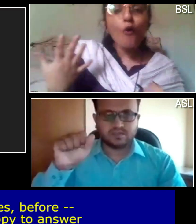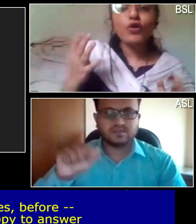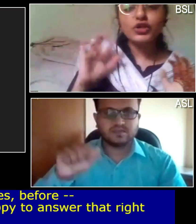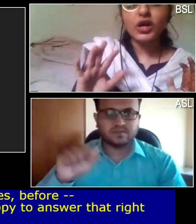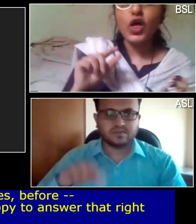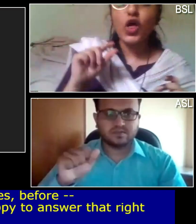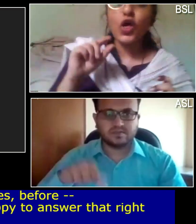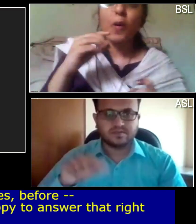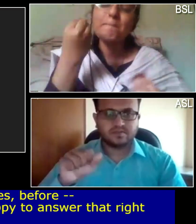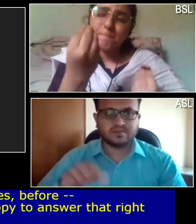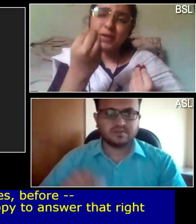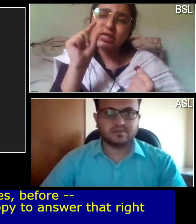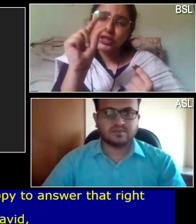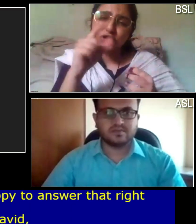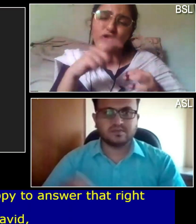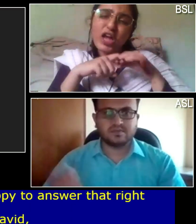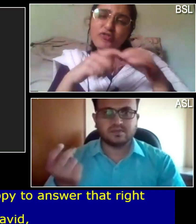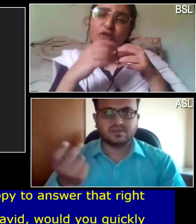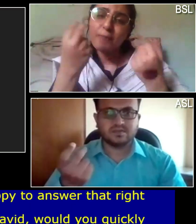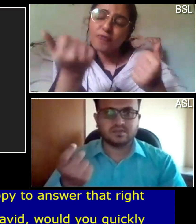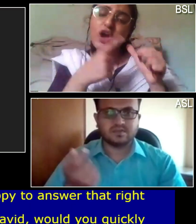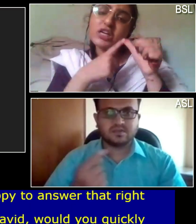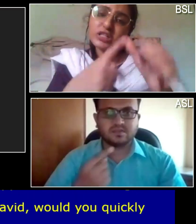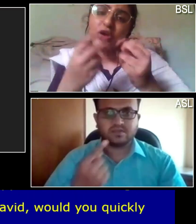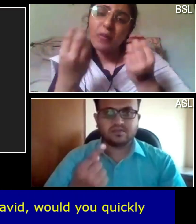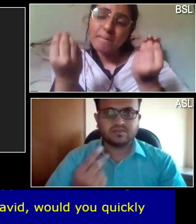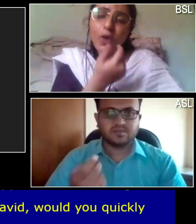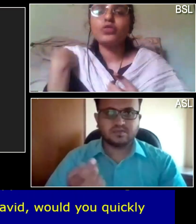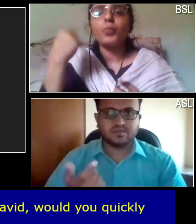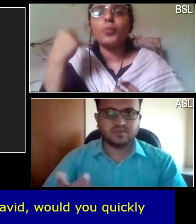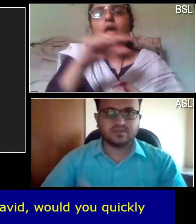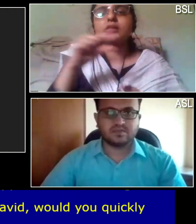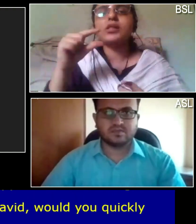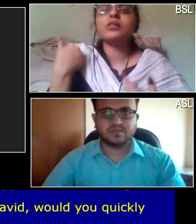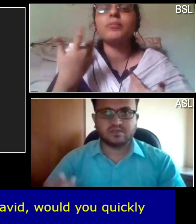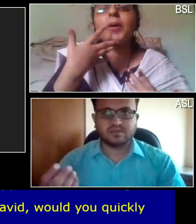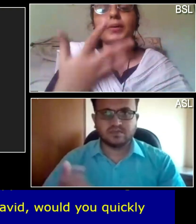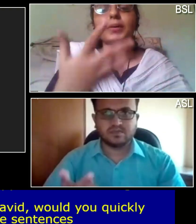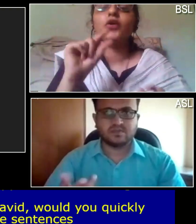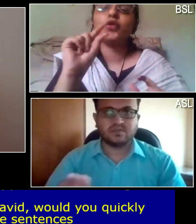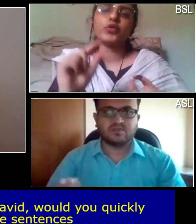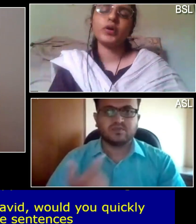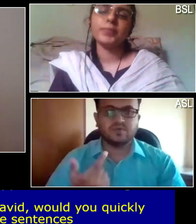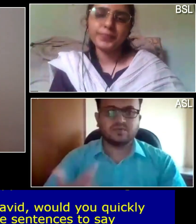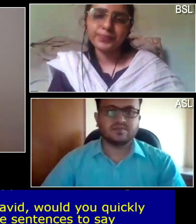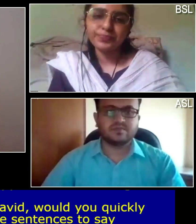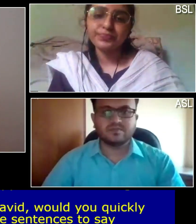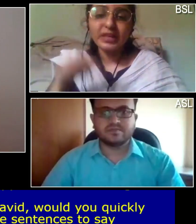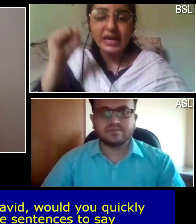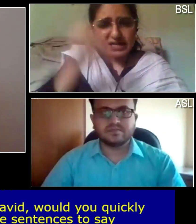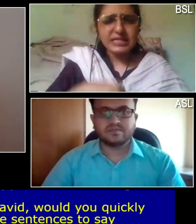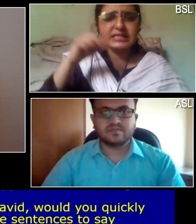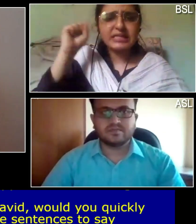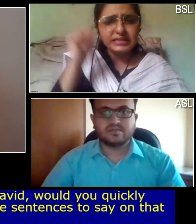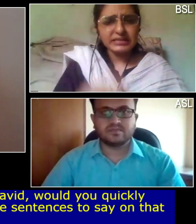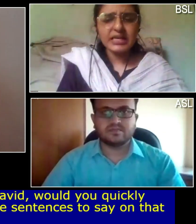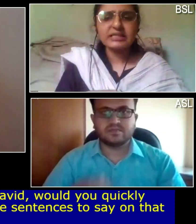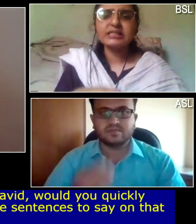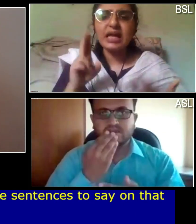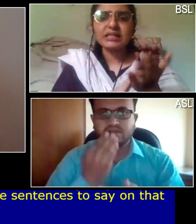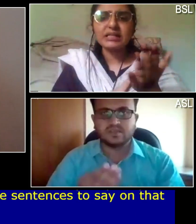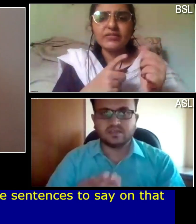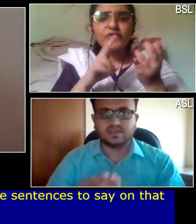quickly make a comment, and then I have a couple of sentences to say on that topic as well. Absolutely. Thank you, Naveed. I think the question is